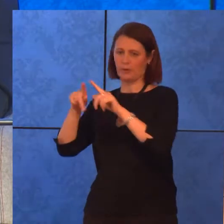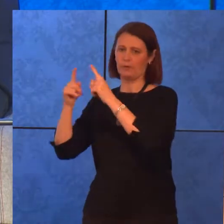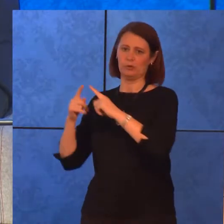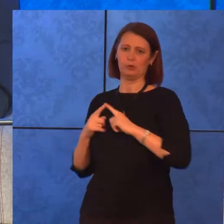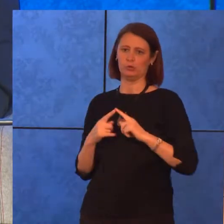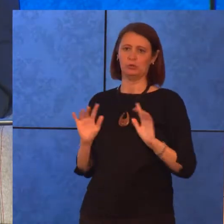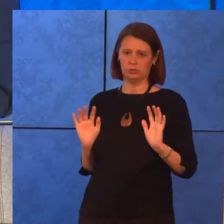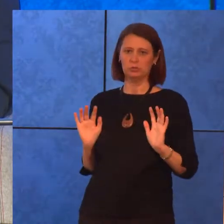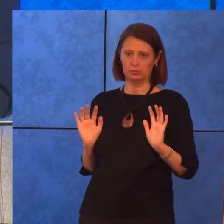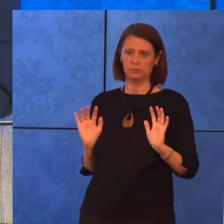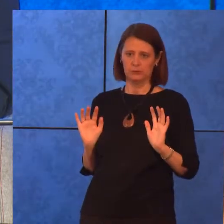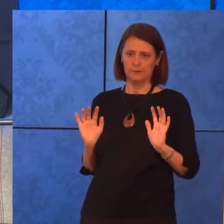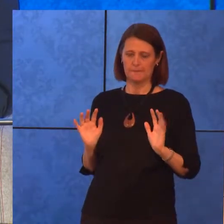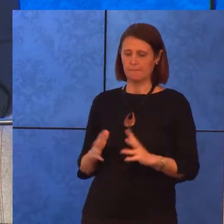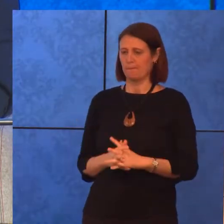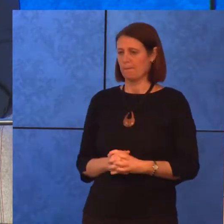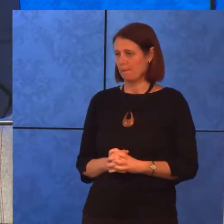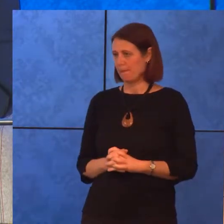So